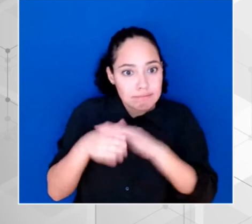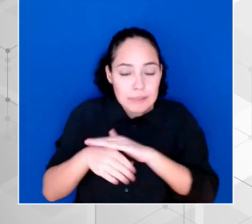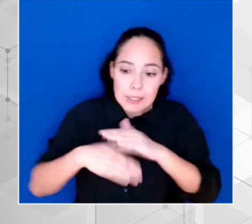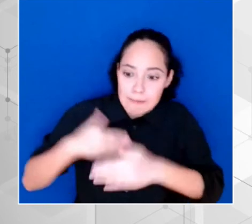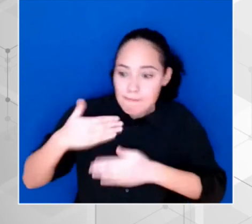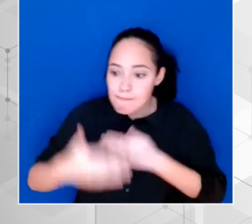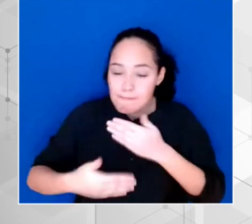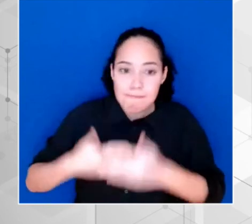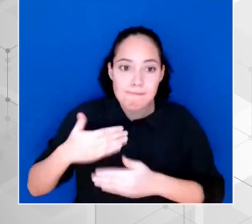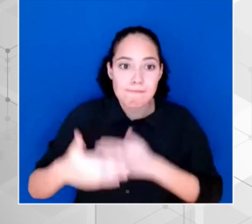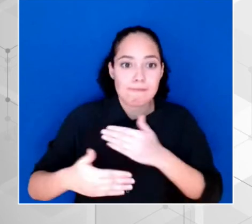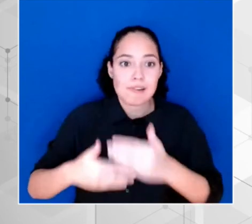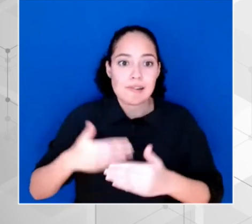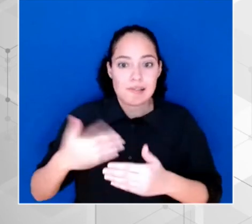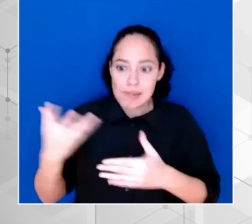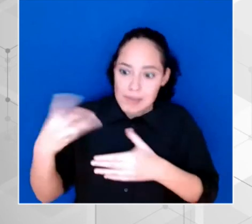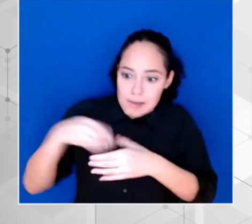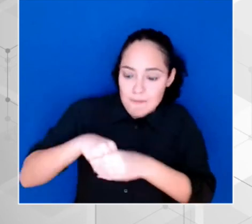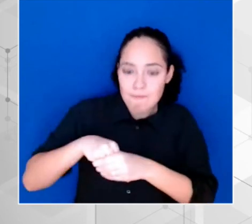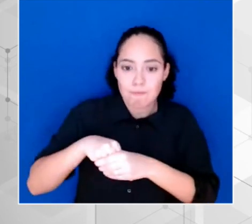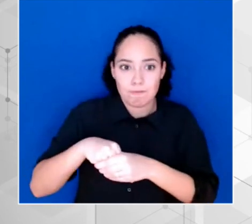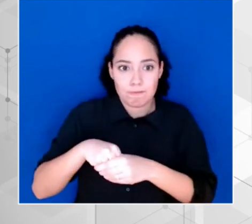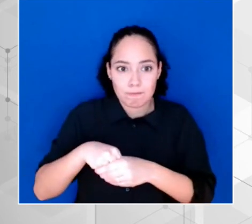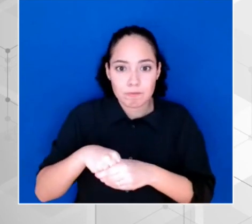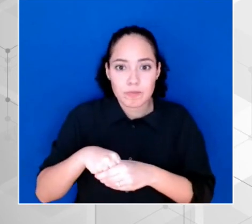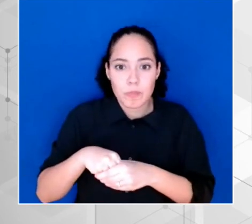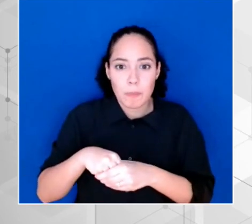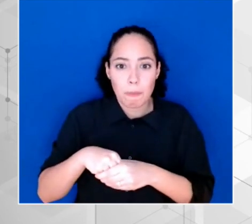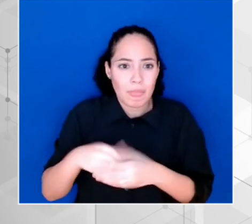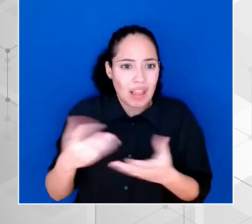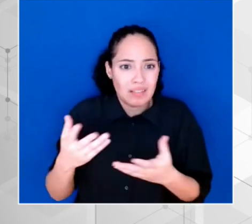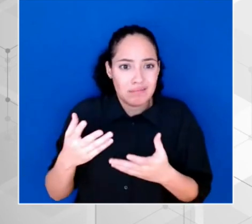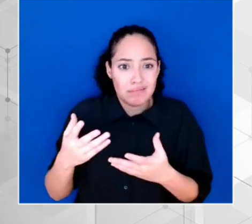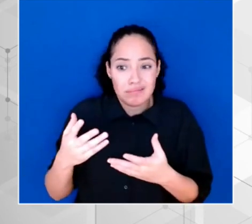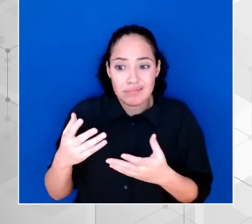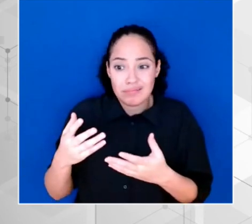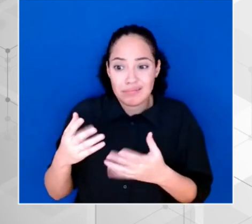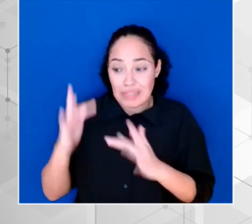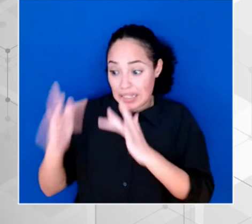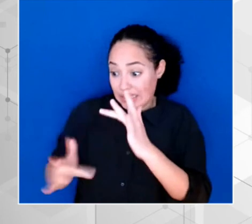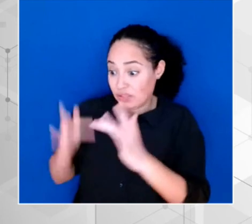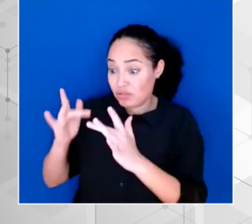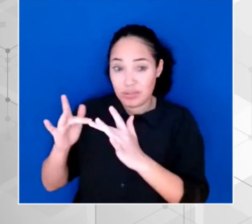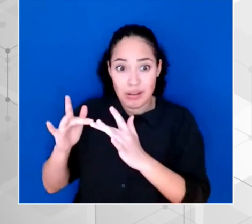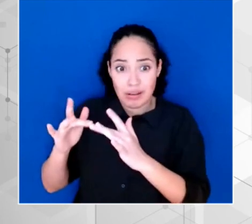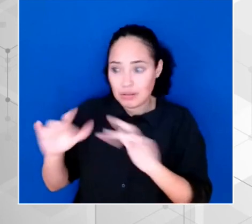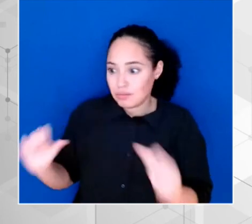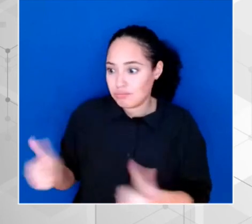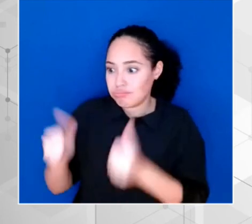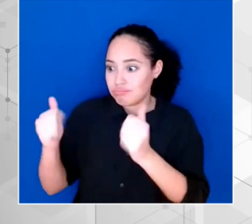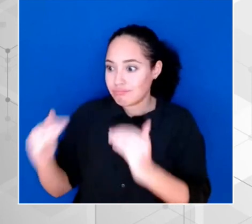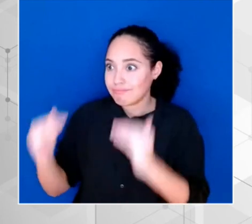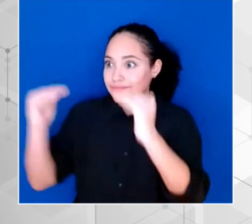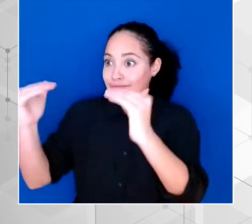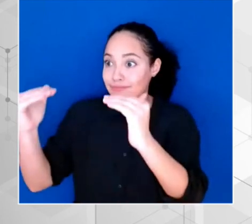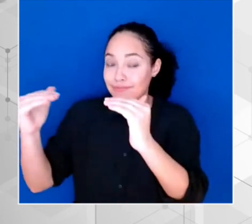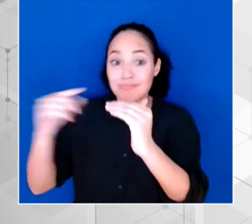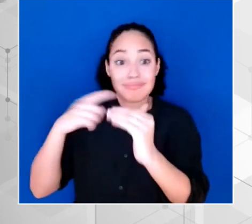internet, not only internet, but a better world and a more accessible world for